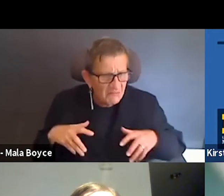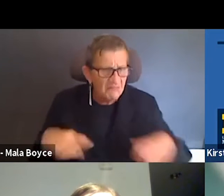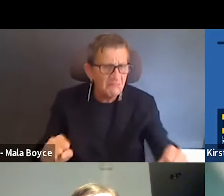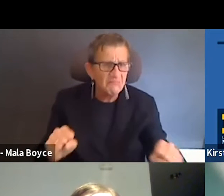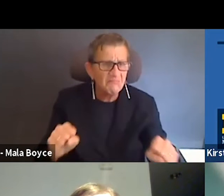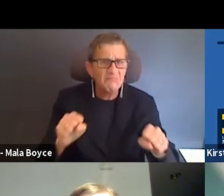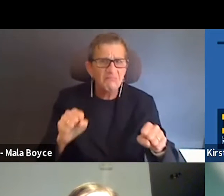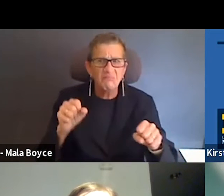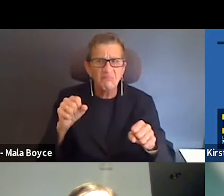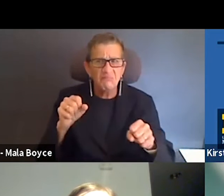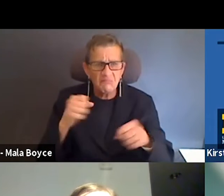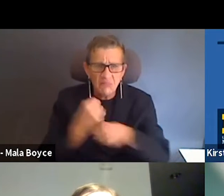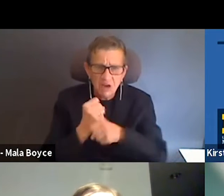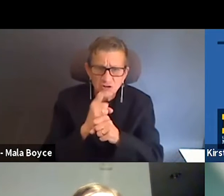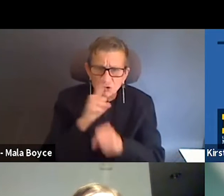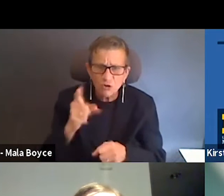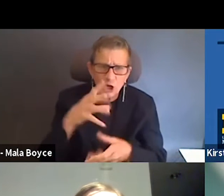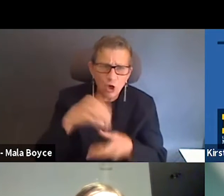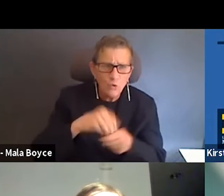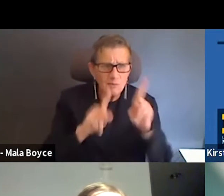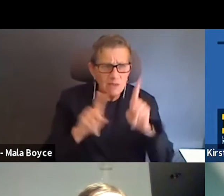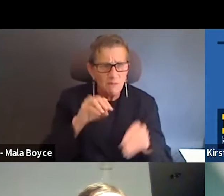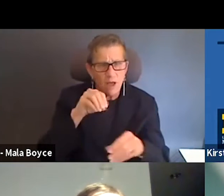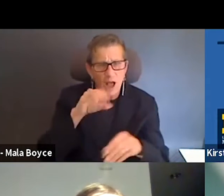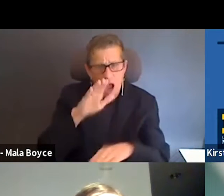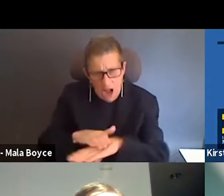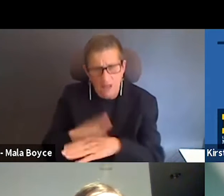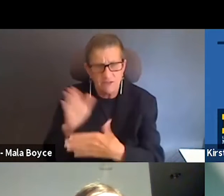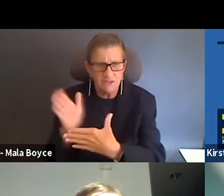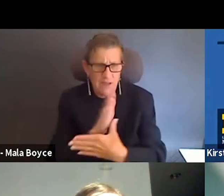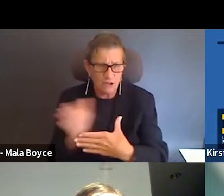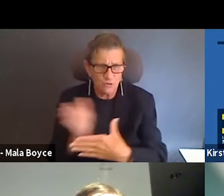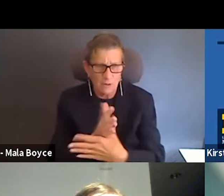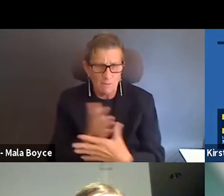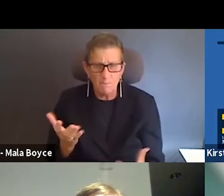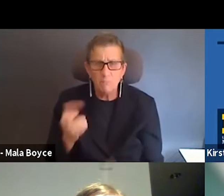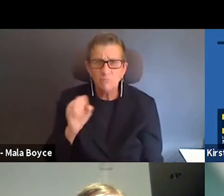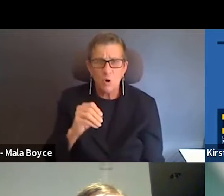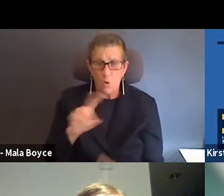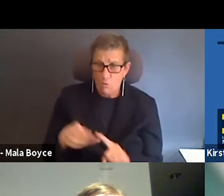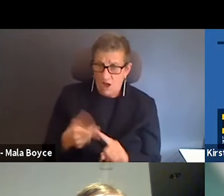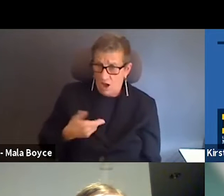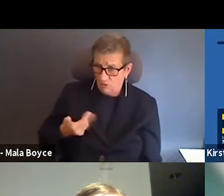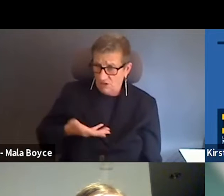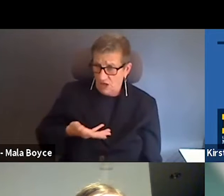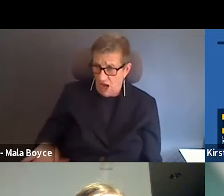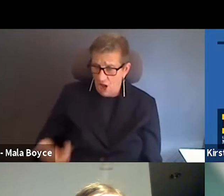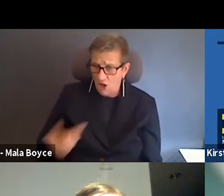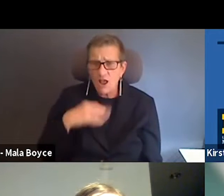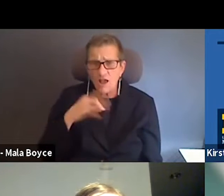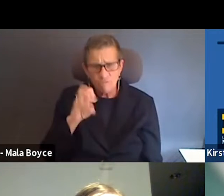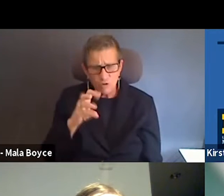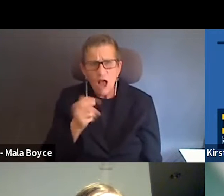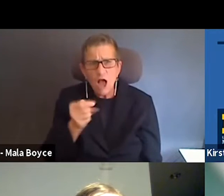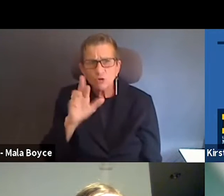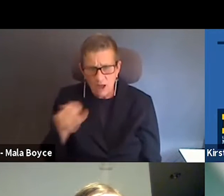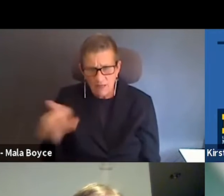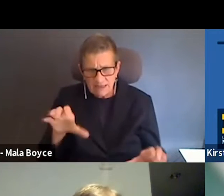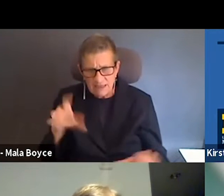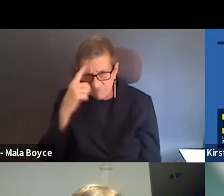include people on the spectrum. So when I did get hired, there were also a couple extra things that they did for